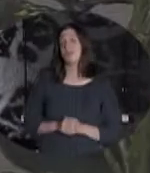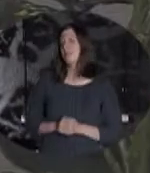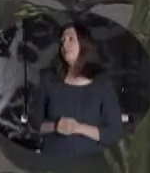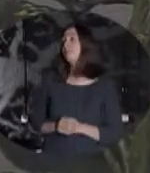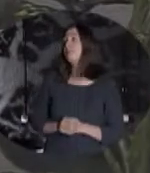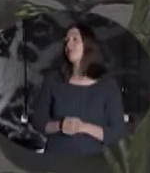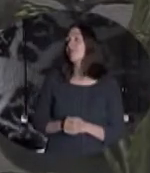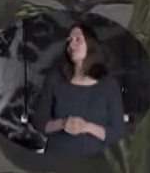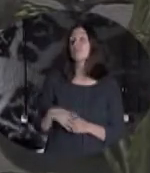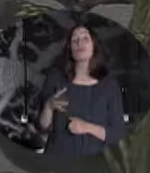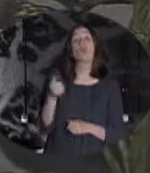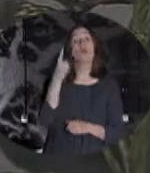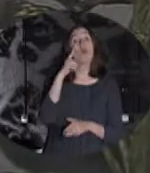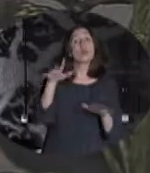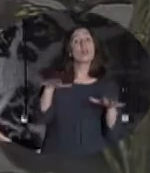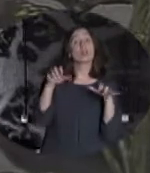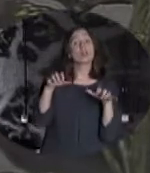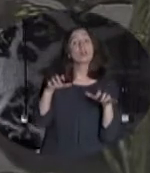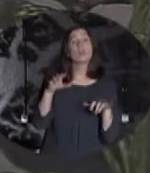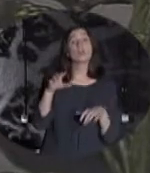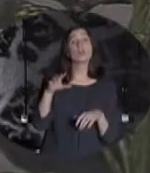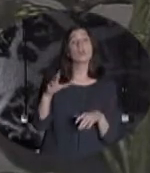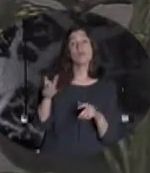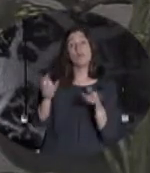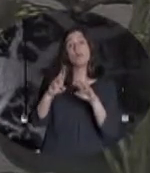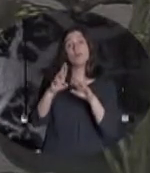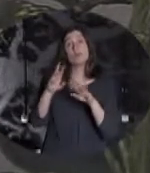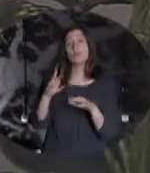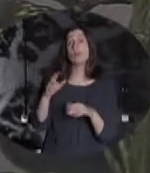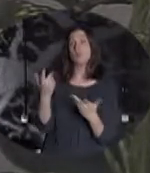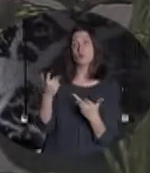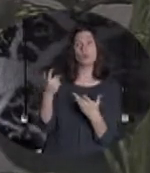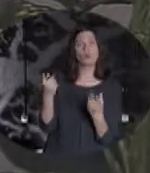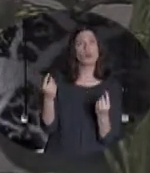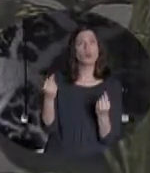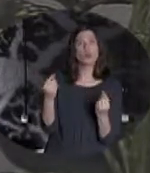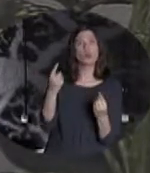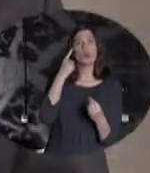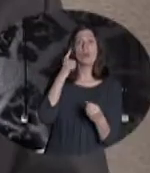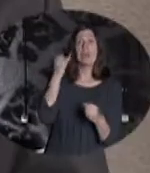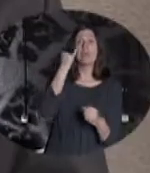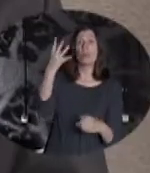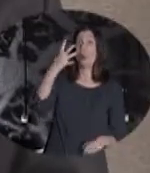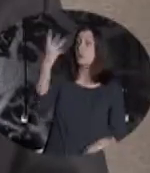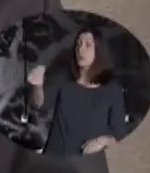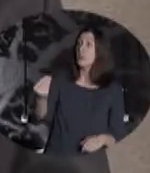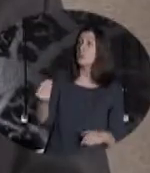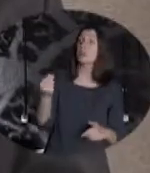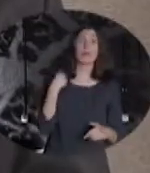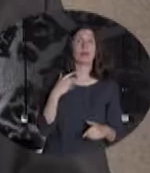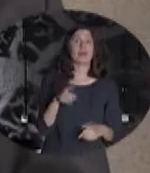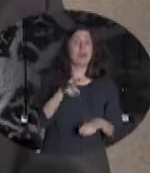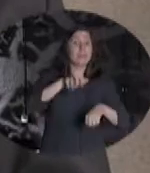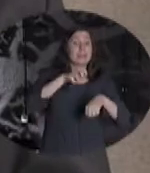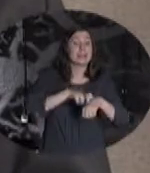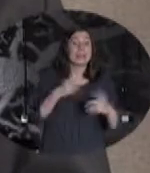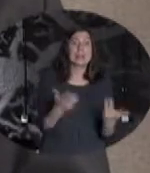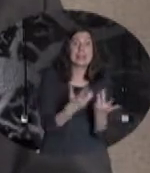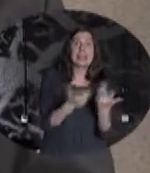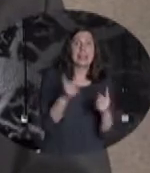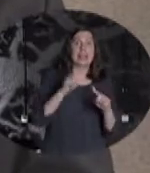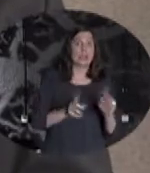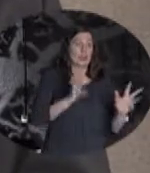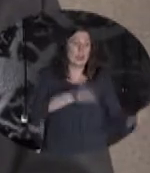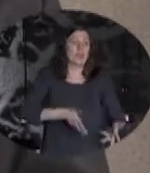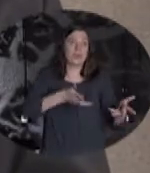there's also like chilling food, and if you have food out, what steps should people be taking? Yeah, like I mean, the, having sure, mom's potato salad, right, can't just leave it wide open.